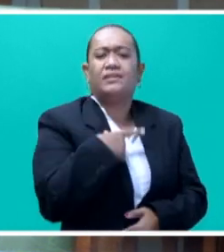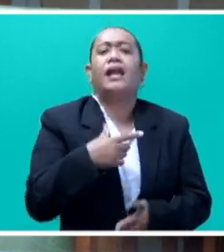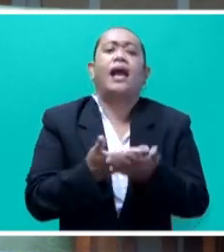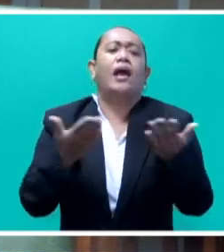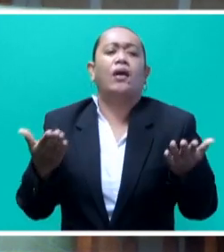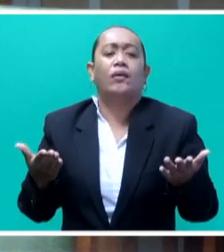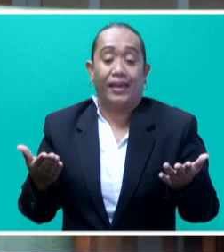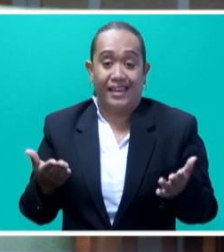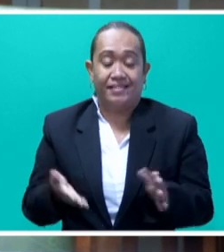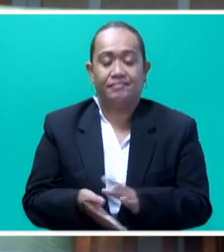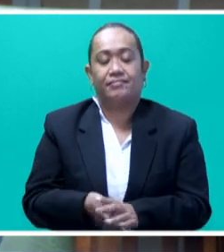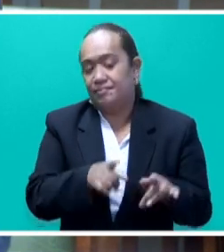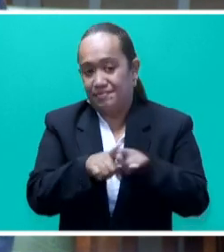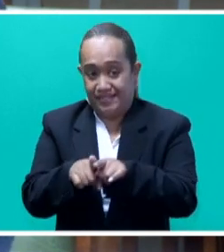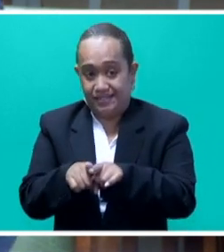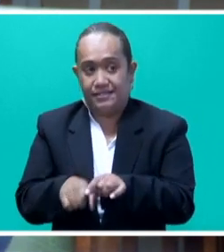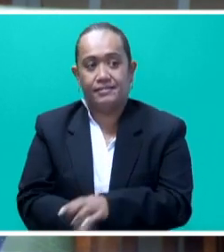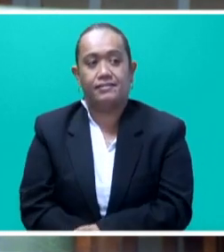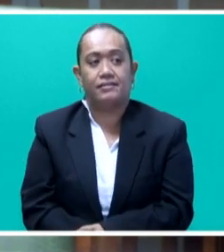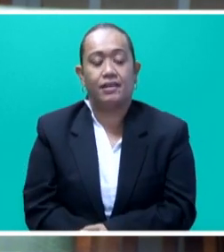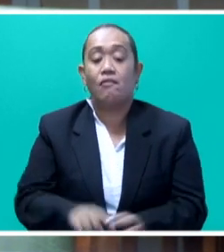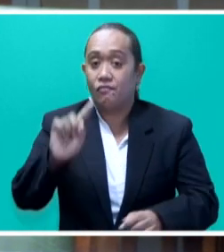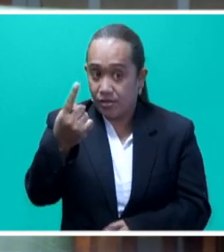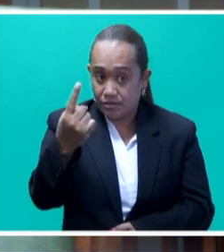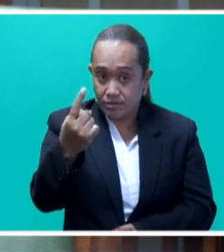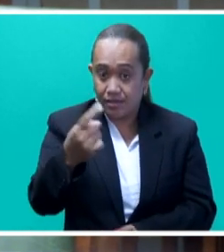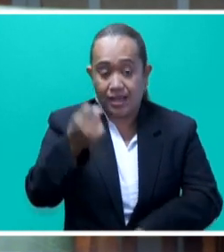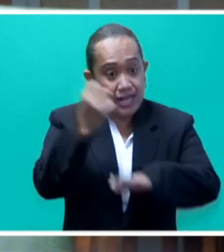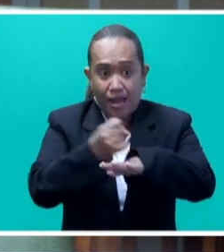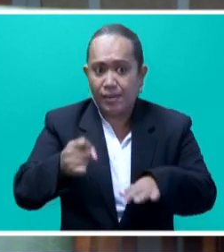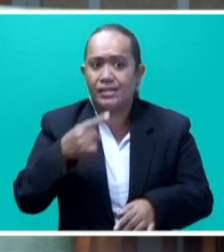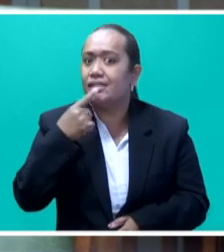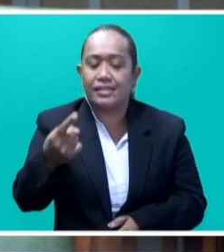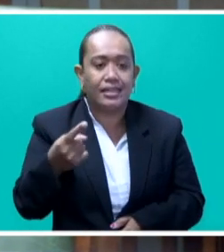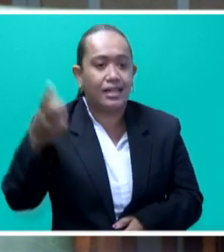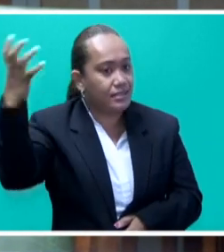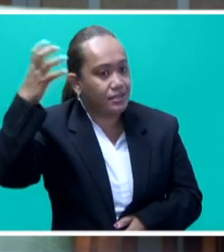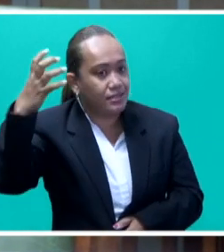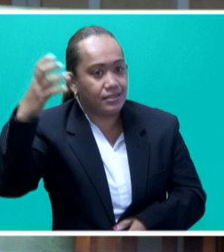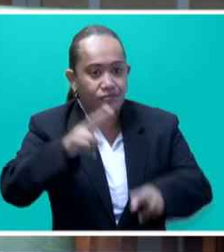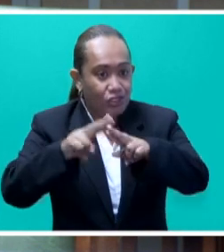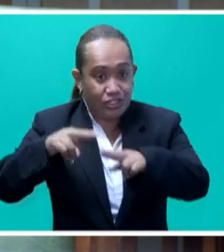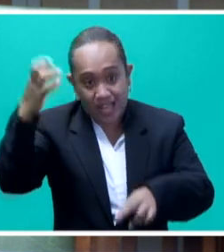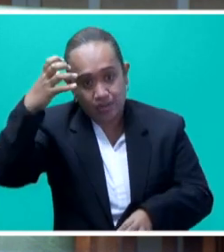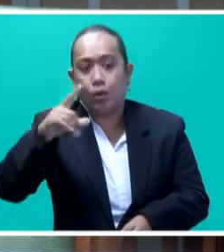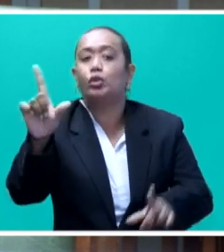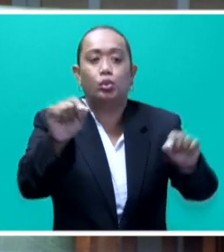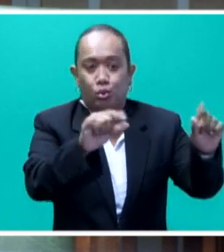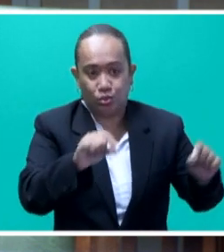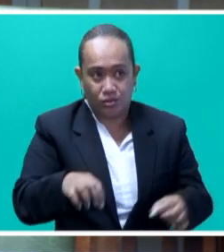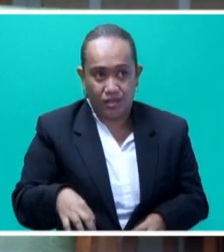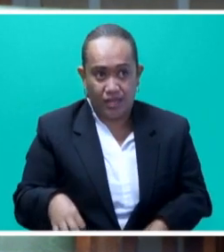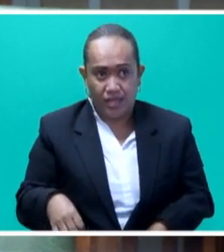let me put it into perspective, Mr. Speaker, sir. Firstly, government does not tell Fiji Sun what to put on the front page. Secondly, we don't